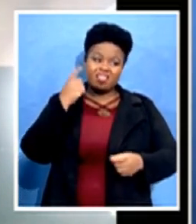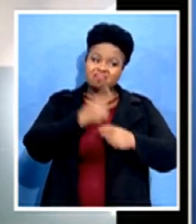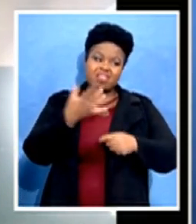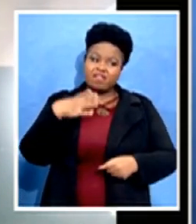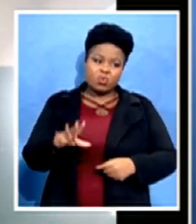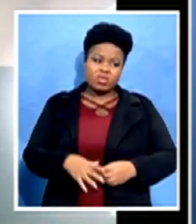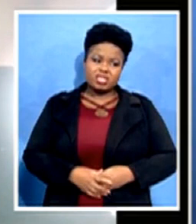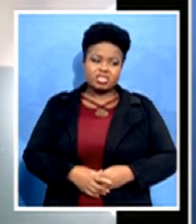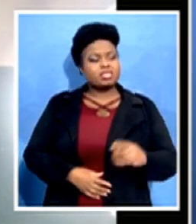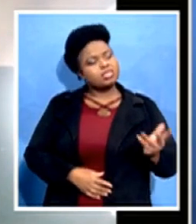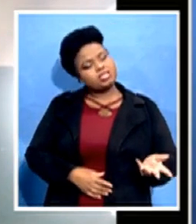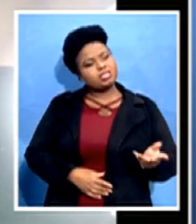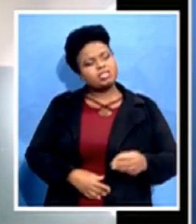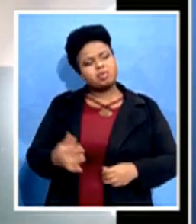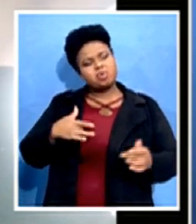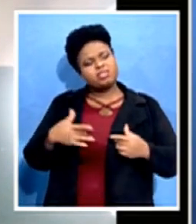concerns?